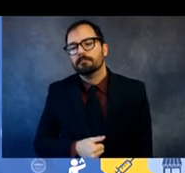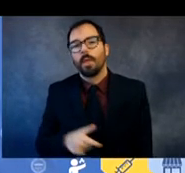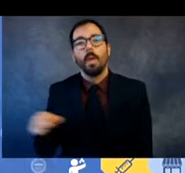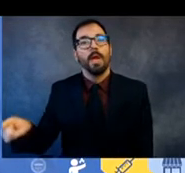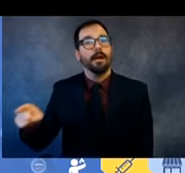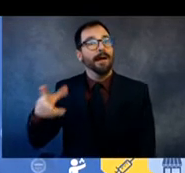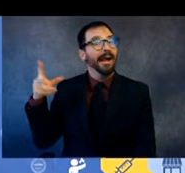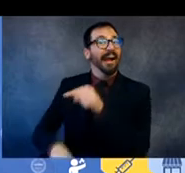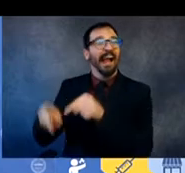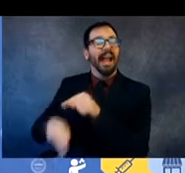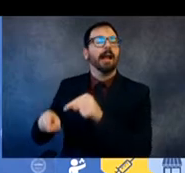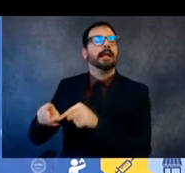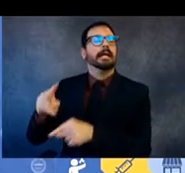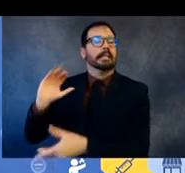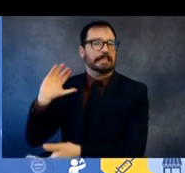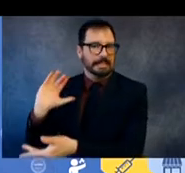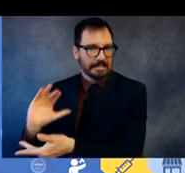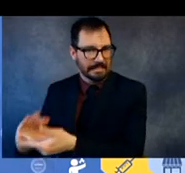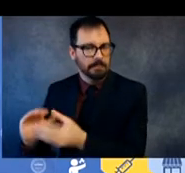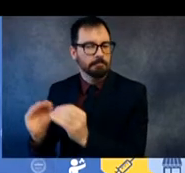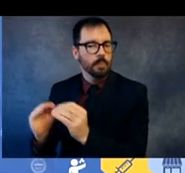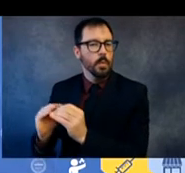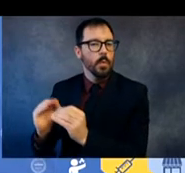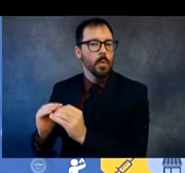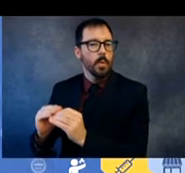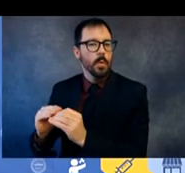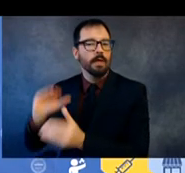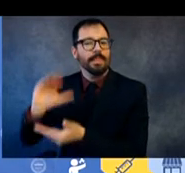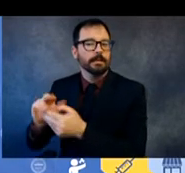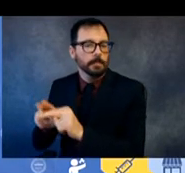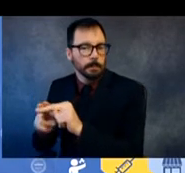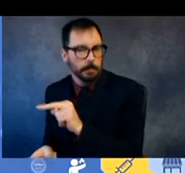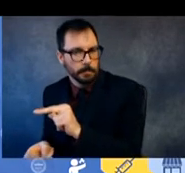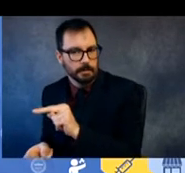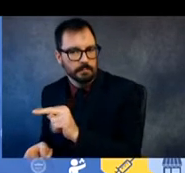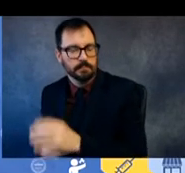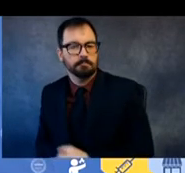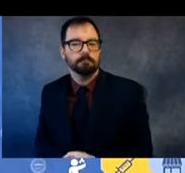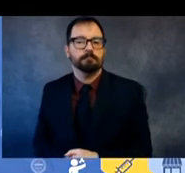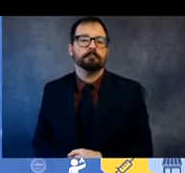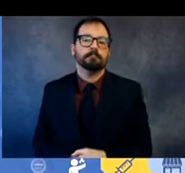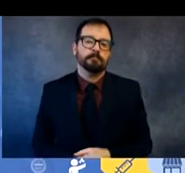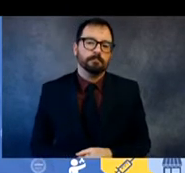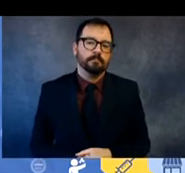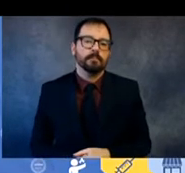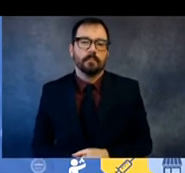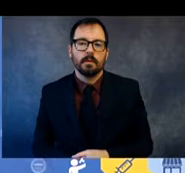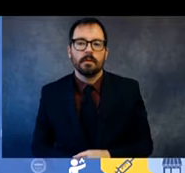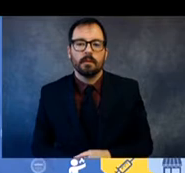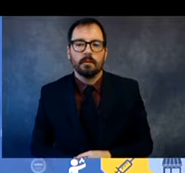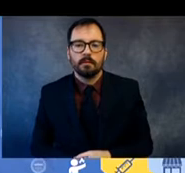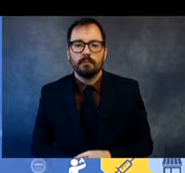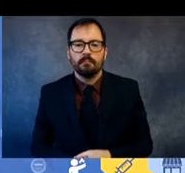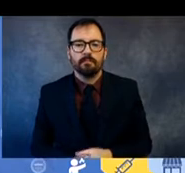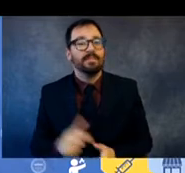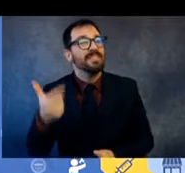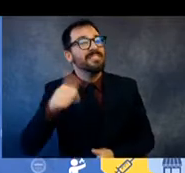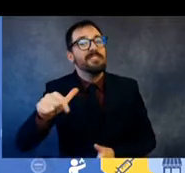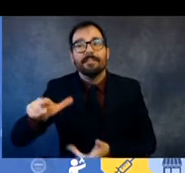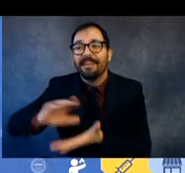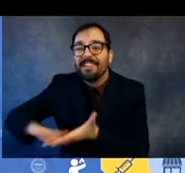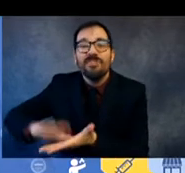of service to the public, and also an elimination of any proposed furloughs or layoffs for